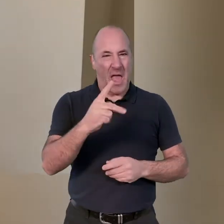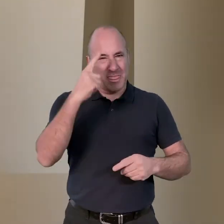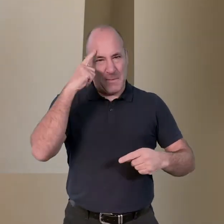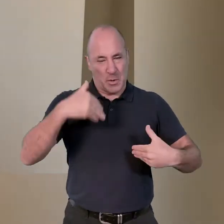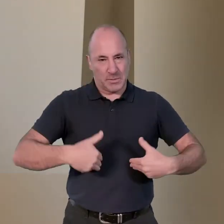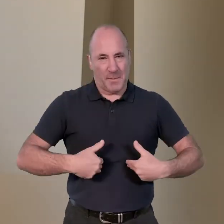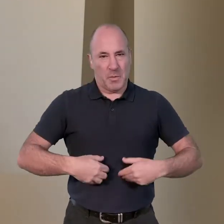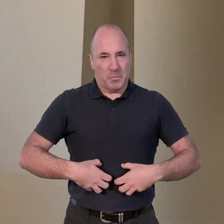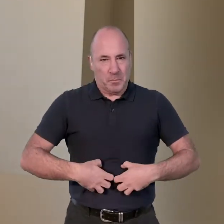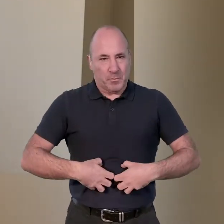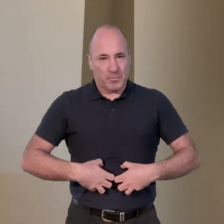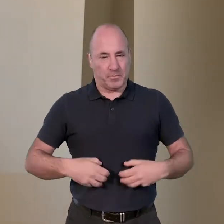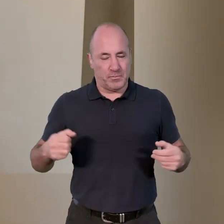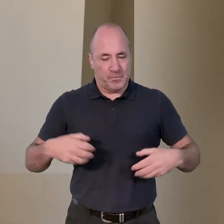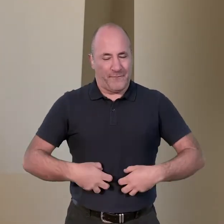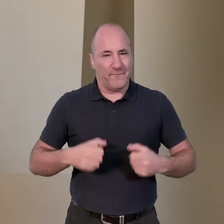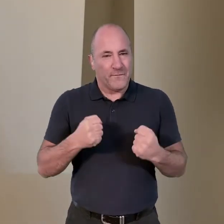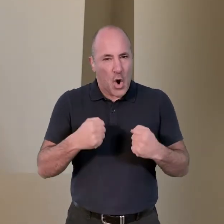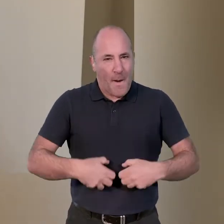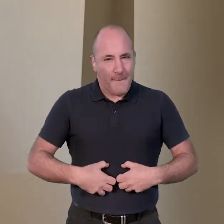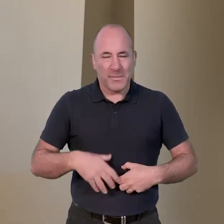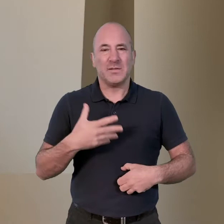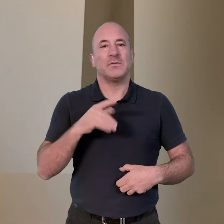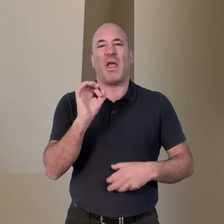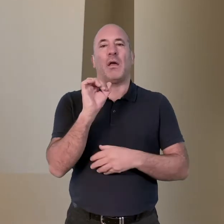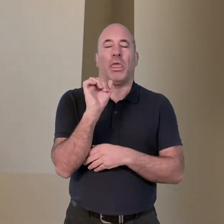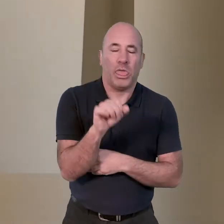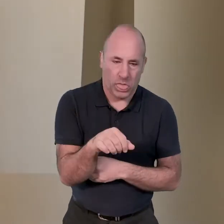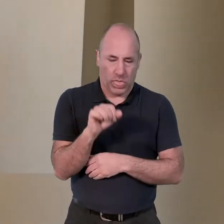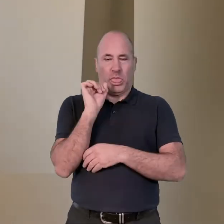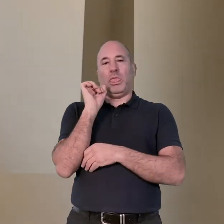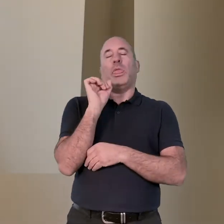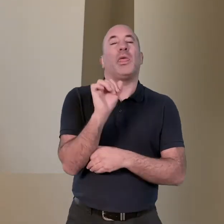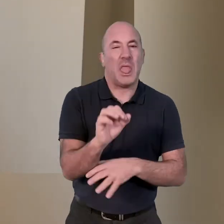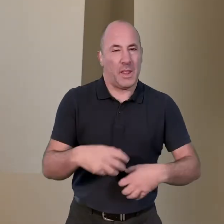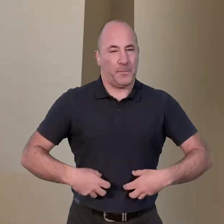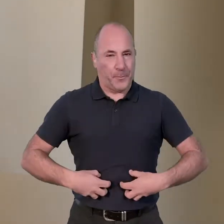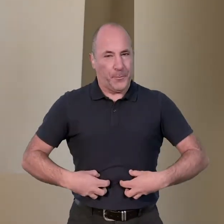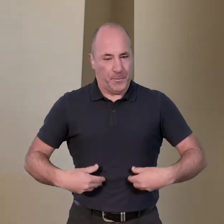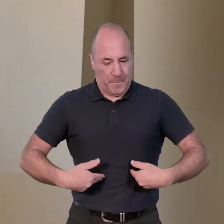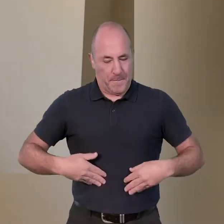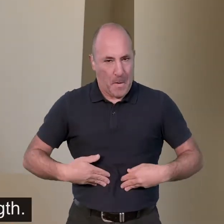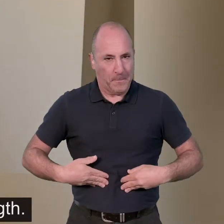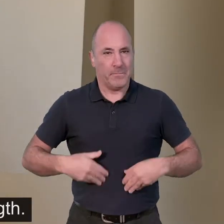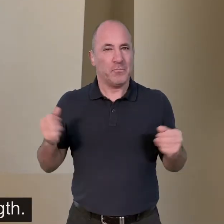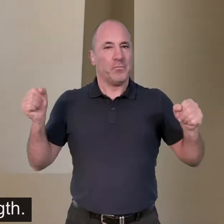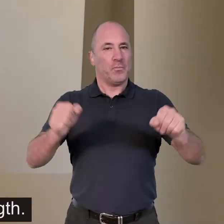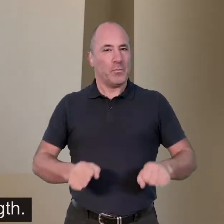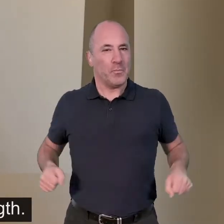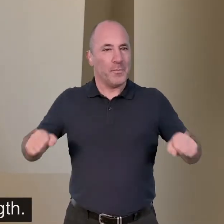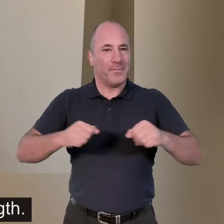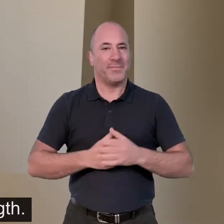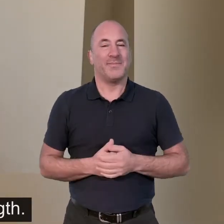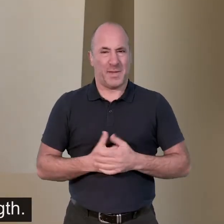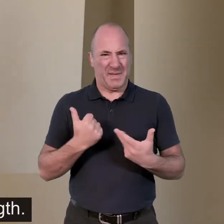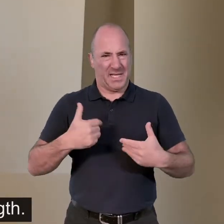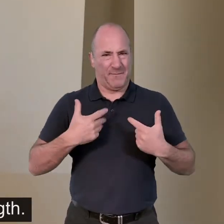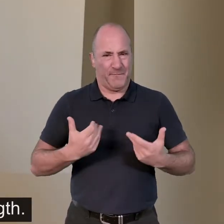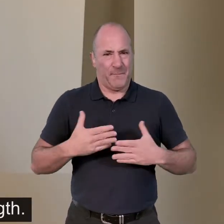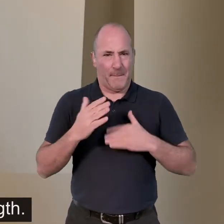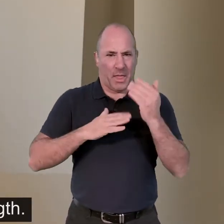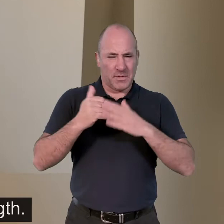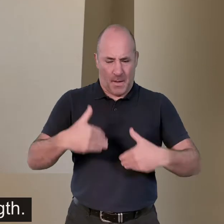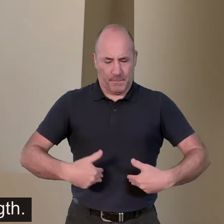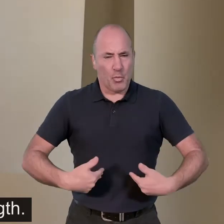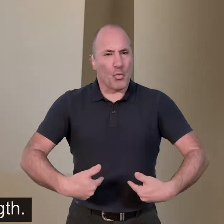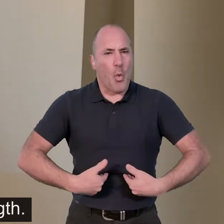And again, really try and squeeze your stomach in to stop you from rocking forwards and backwards. That's going to stabilise you and also build